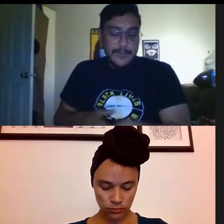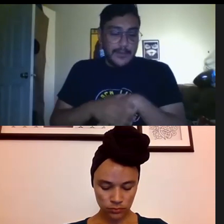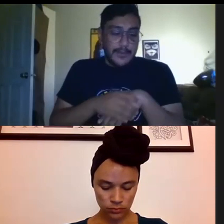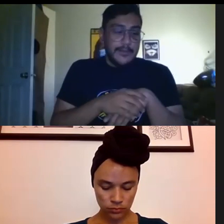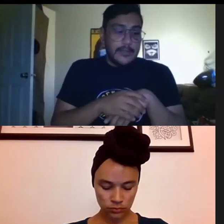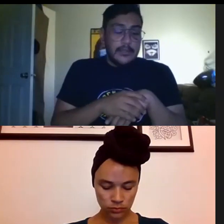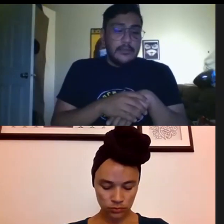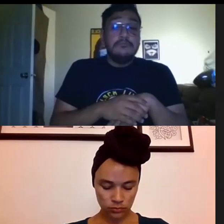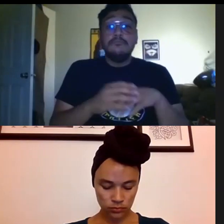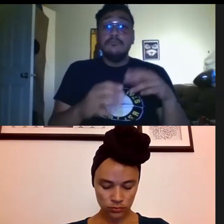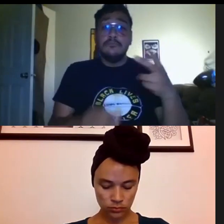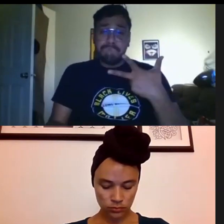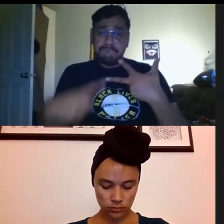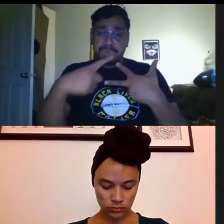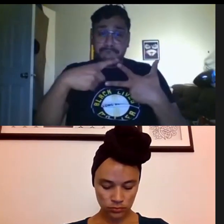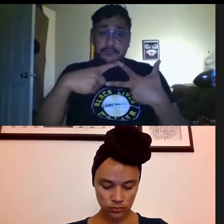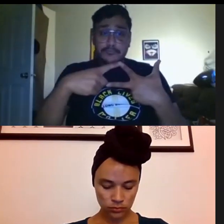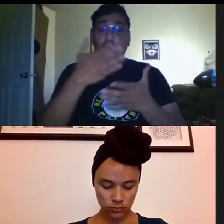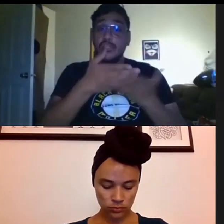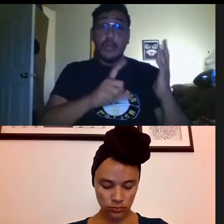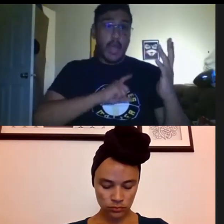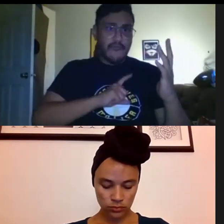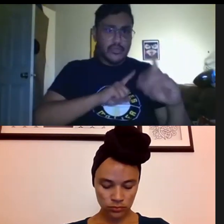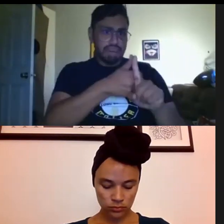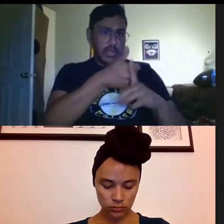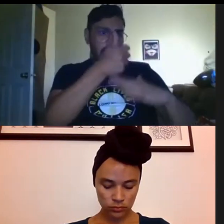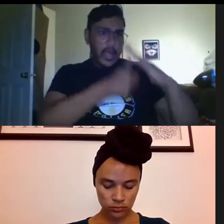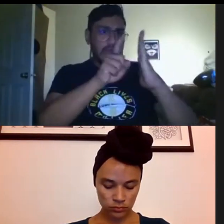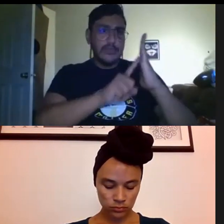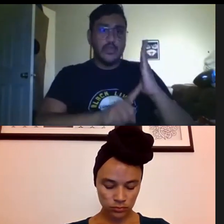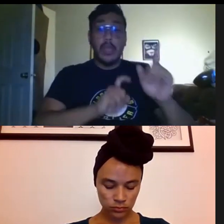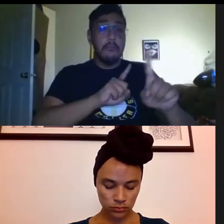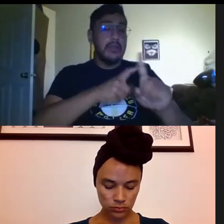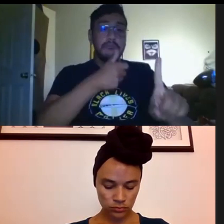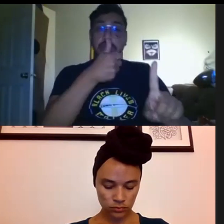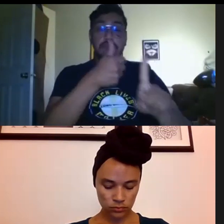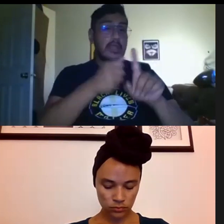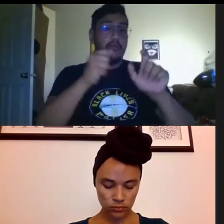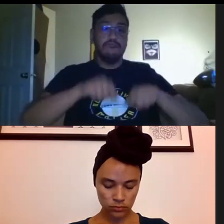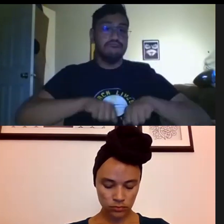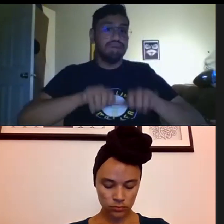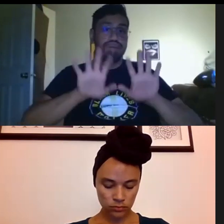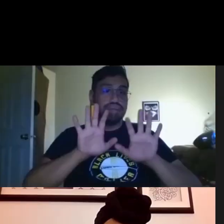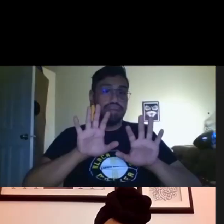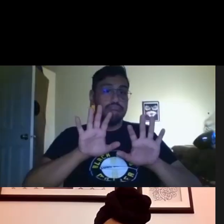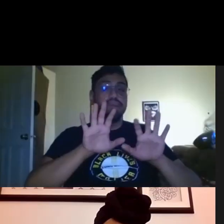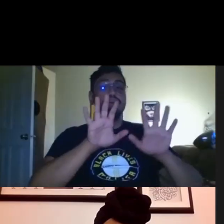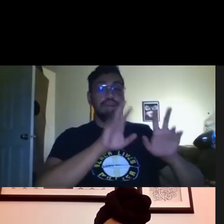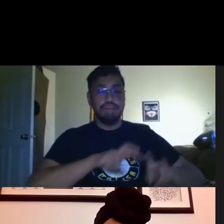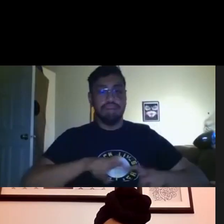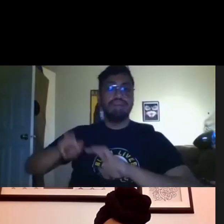Category 2, there are officers who are under investigation who resign in lieu of being fired and are then hired by other